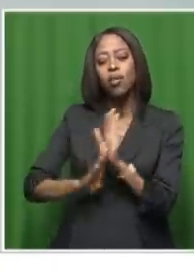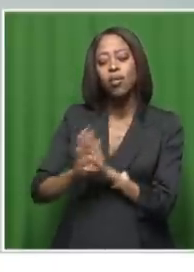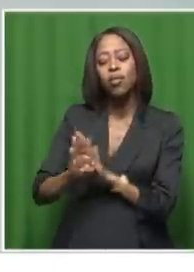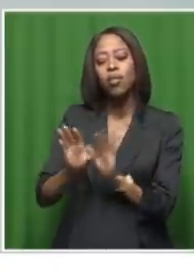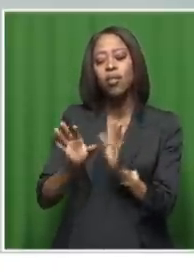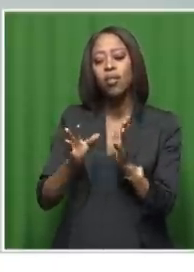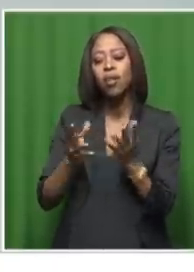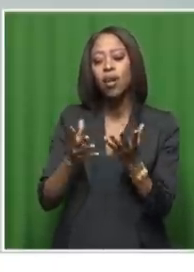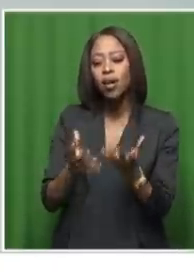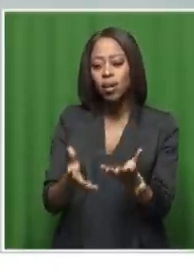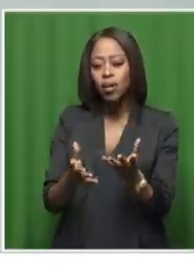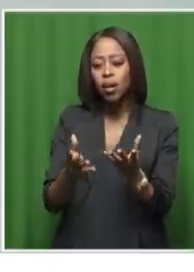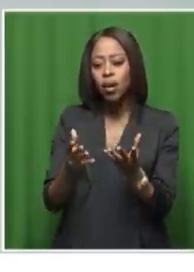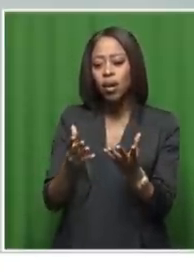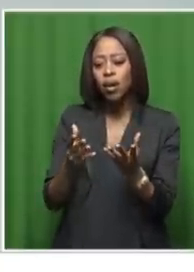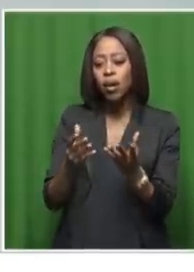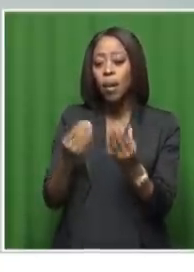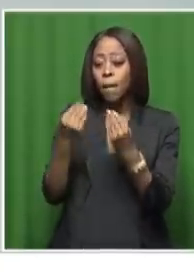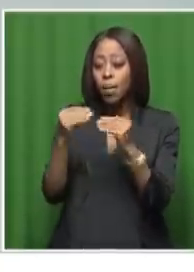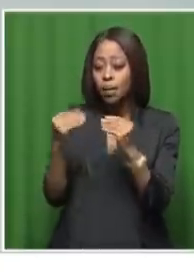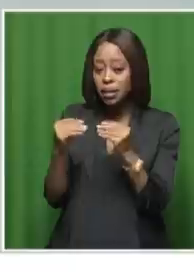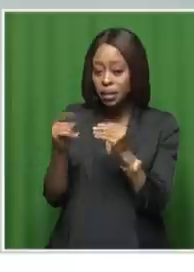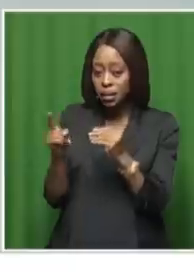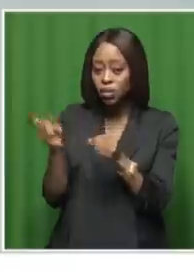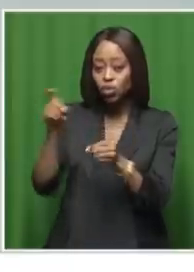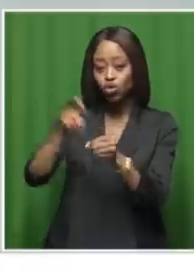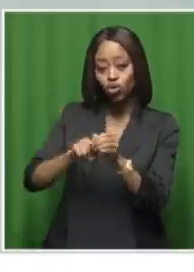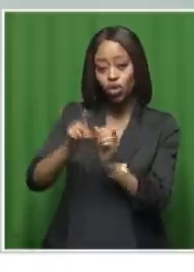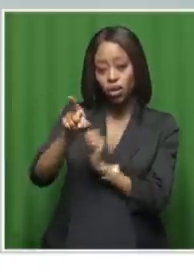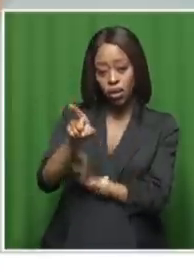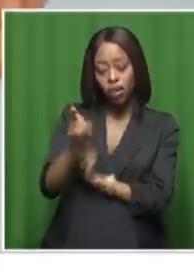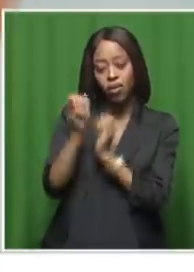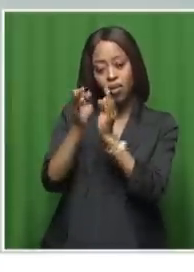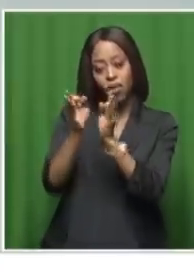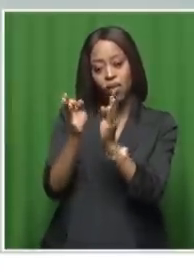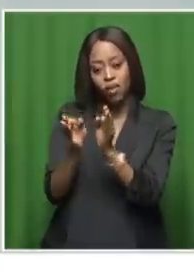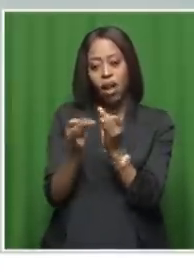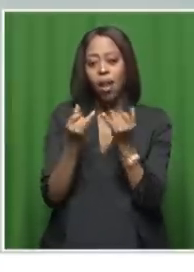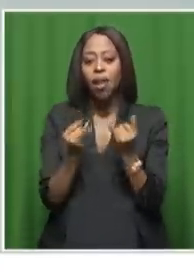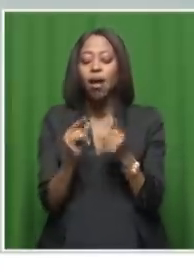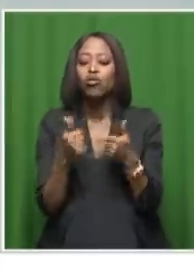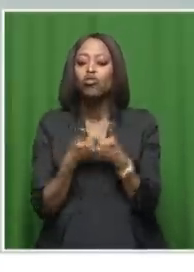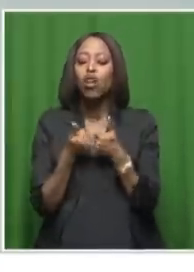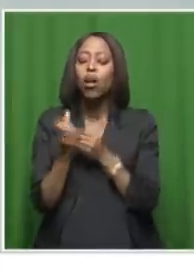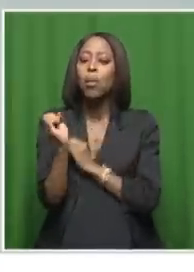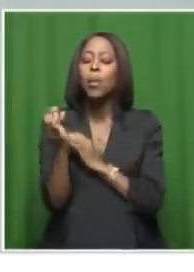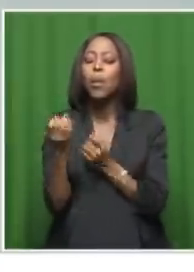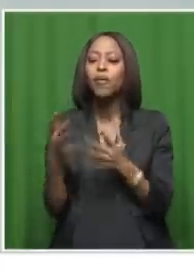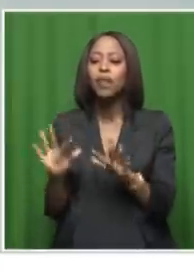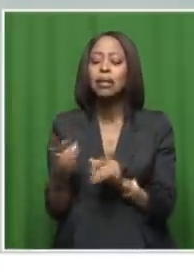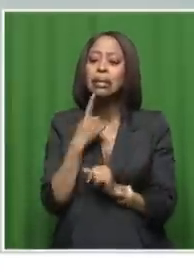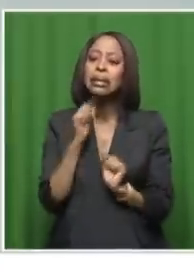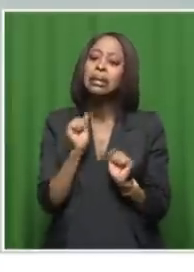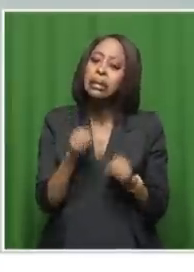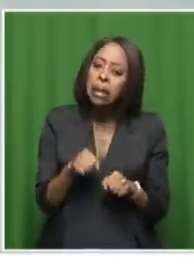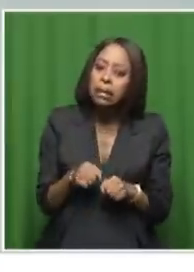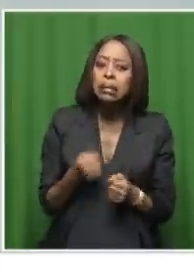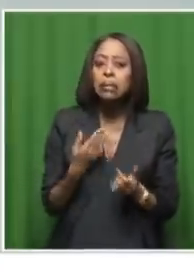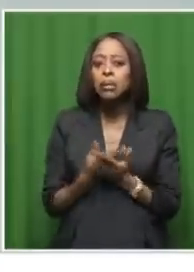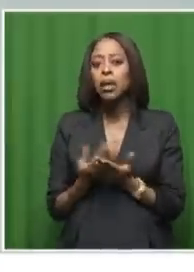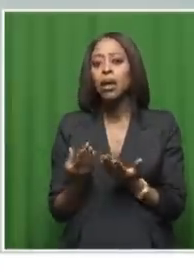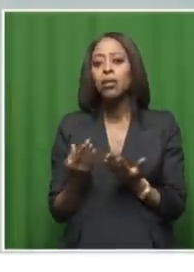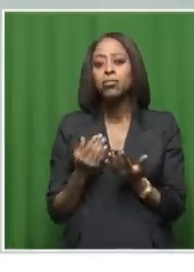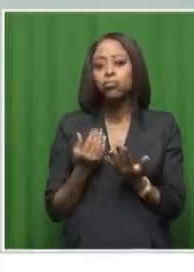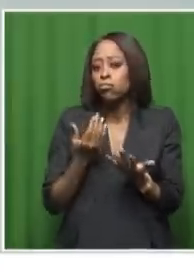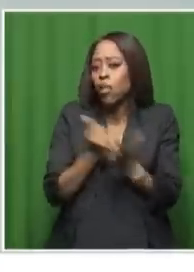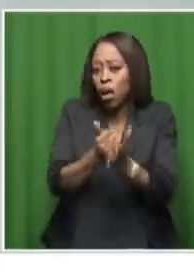of black-owned SMMEs for future listing. Now, this is a response to the challenge I've spoken about, to say at least we can provide an